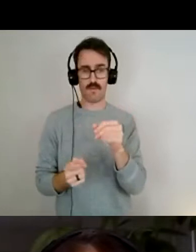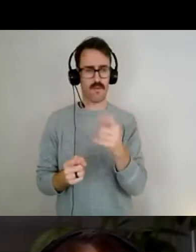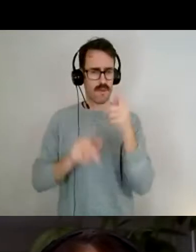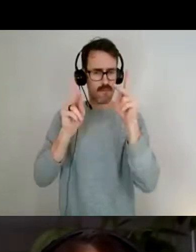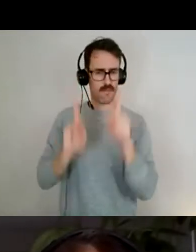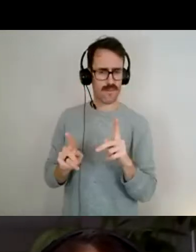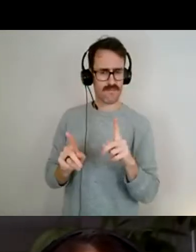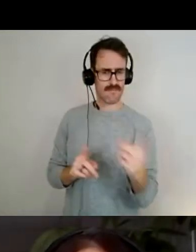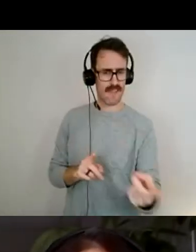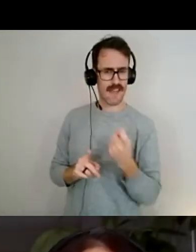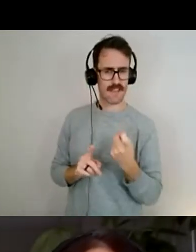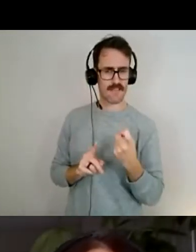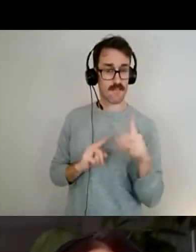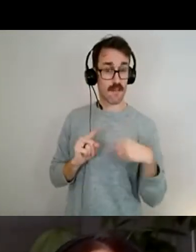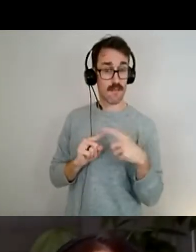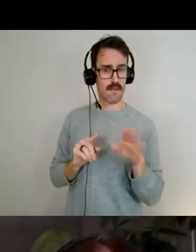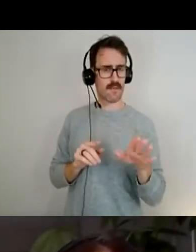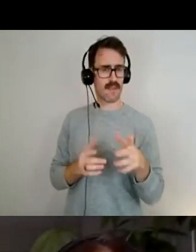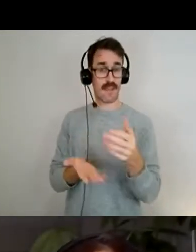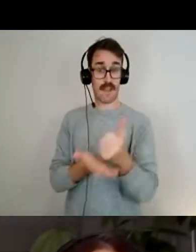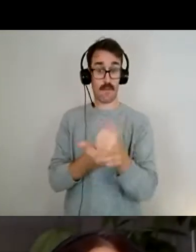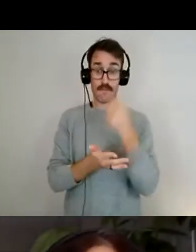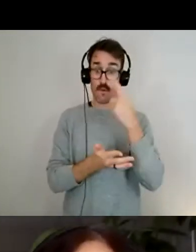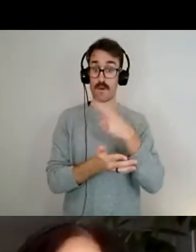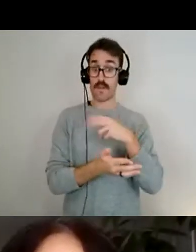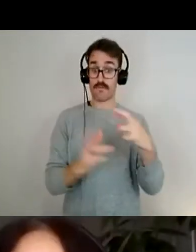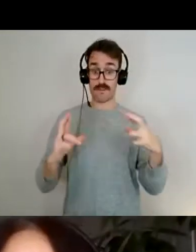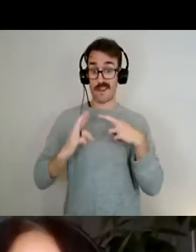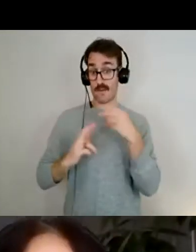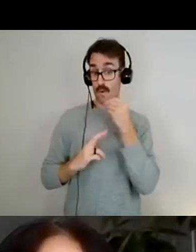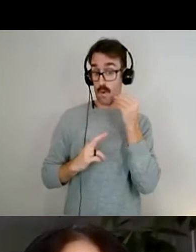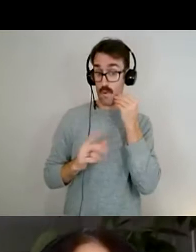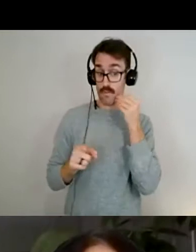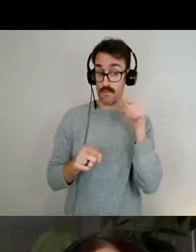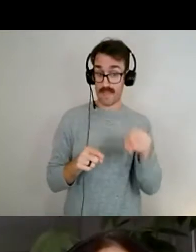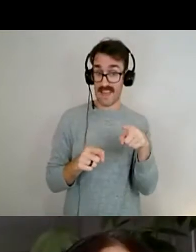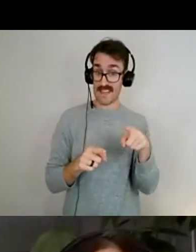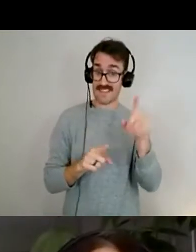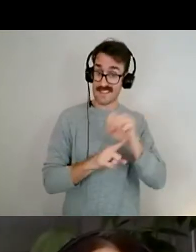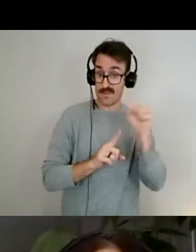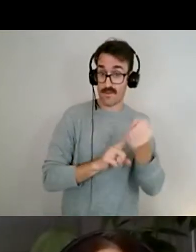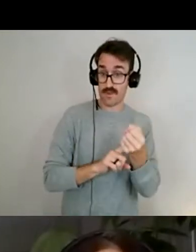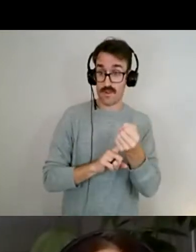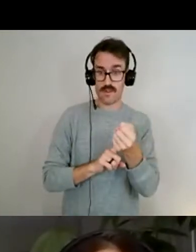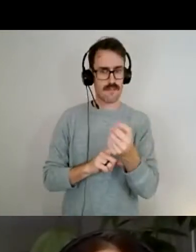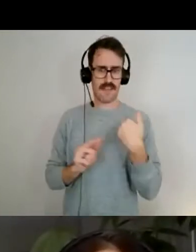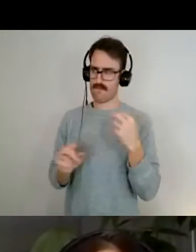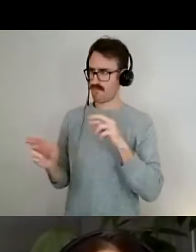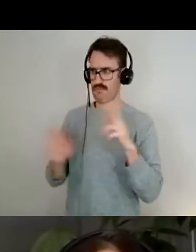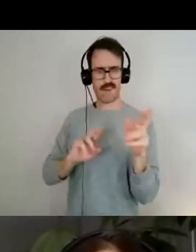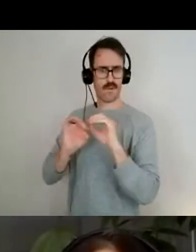about help at the retirement home, this is easier. There are organizations